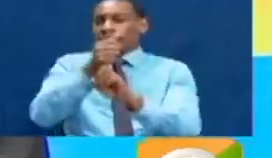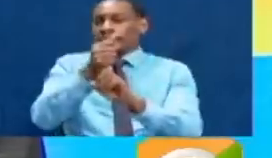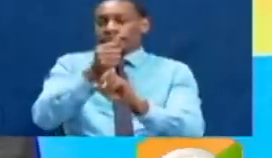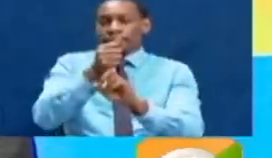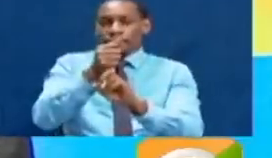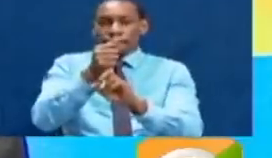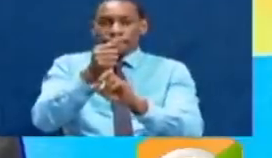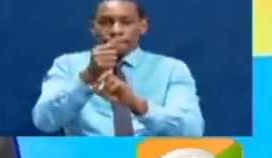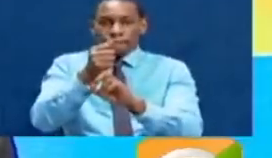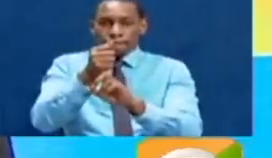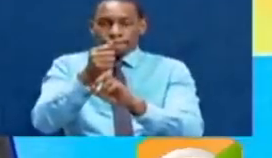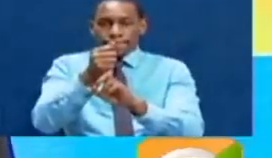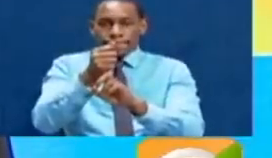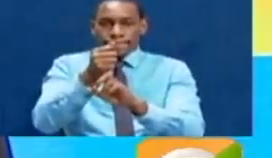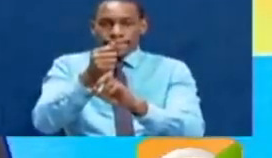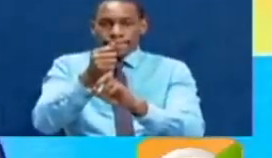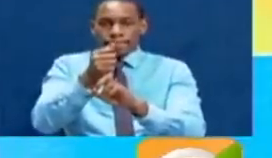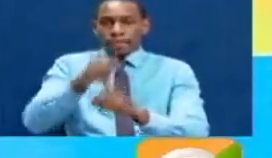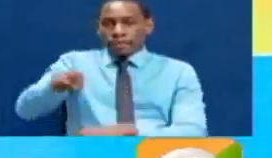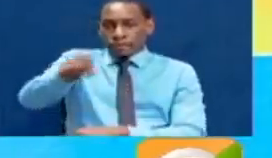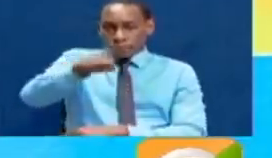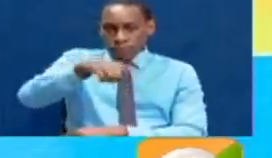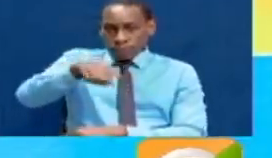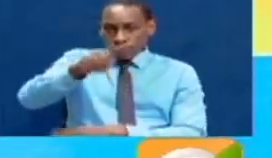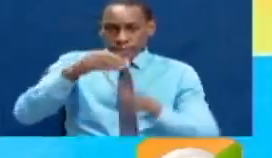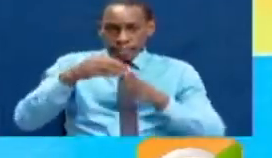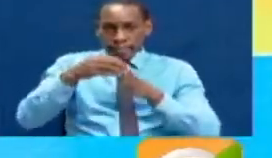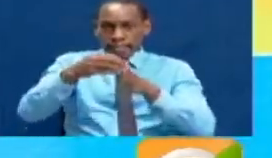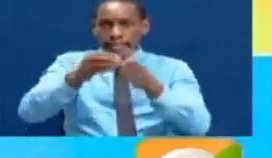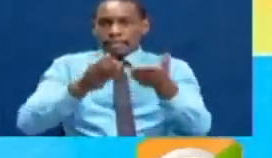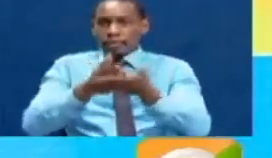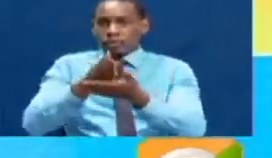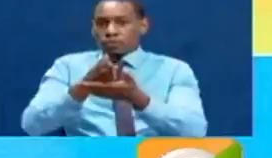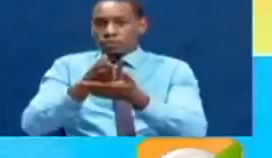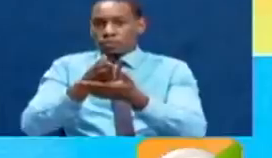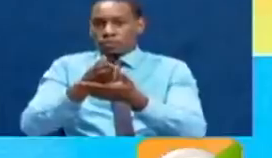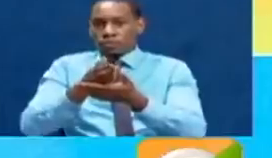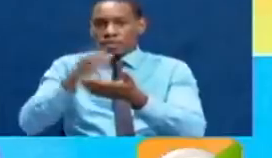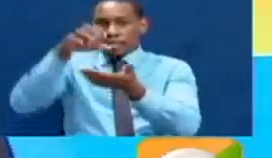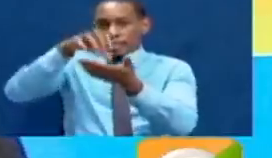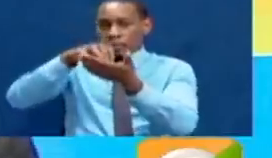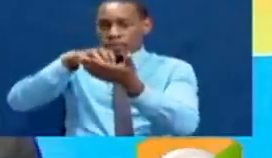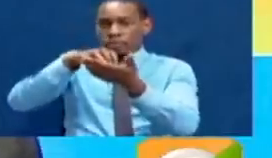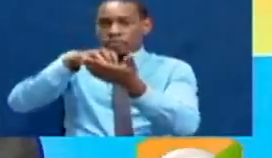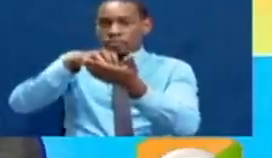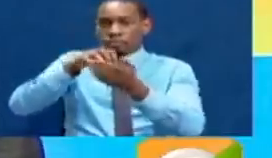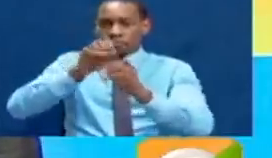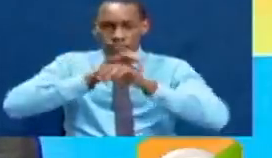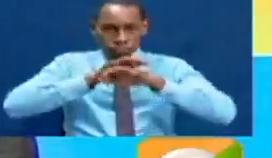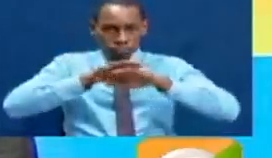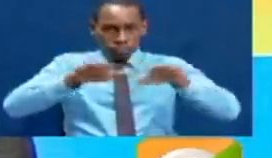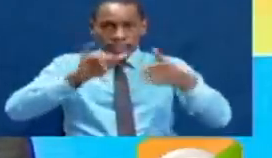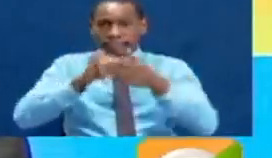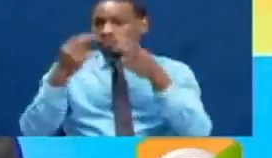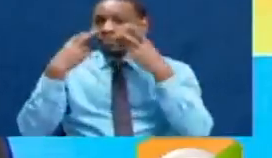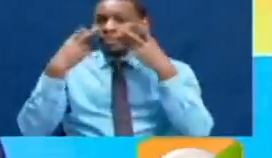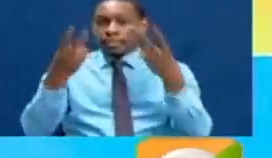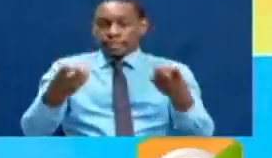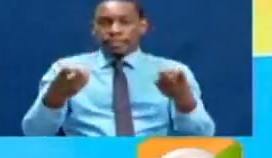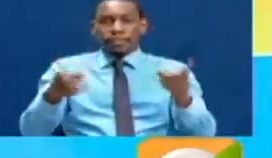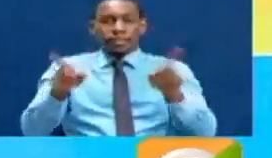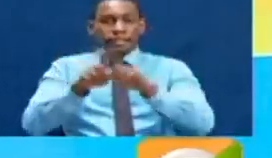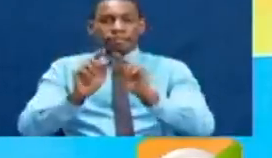that. So we will be guided by the mapping and the patterns of transmission that we see,